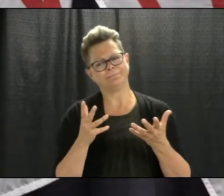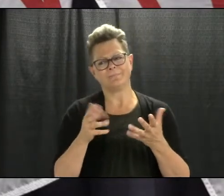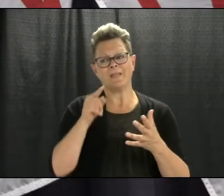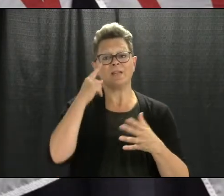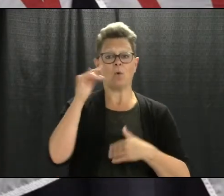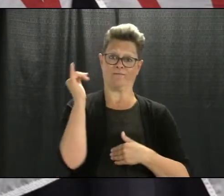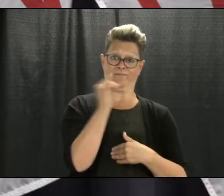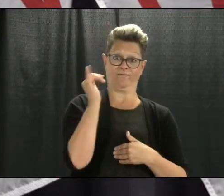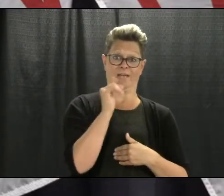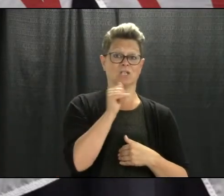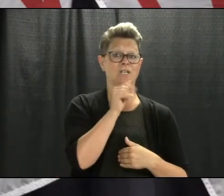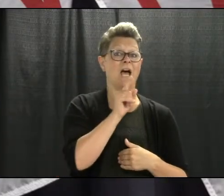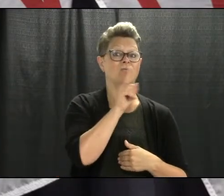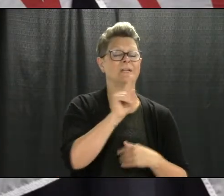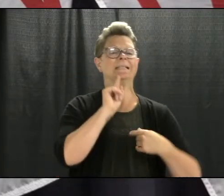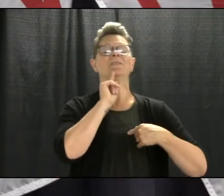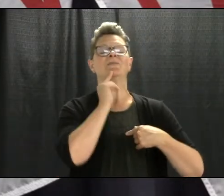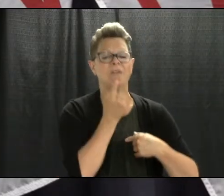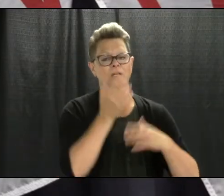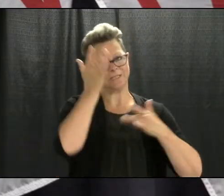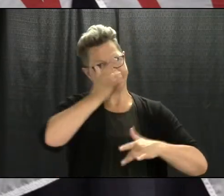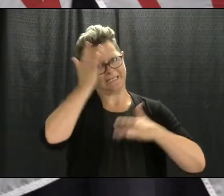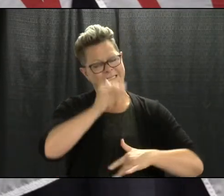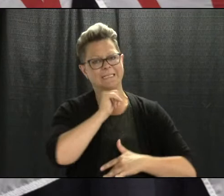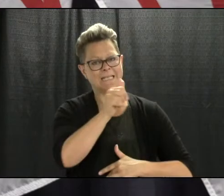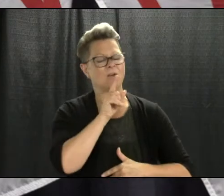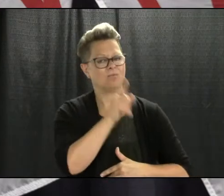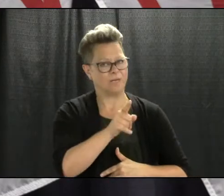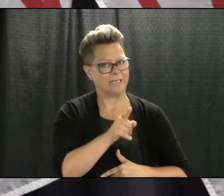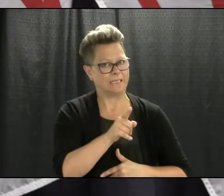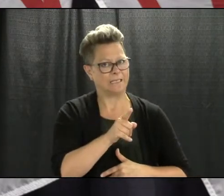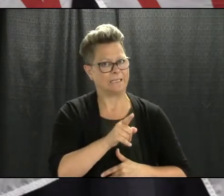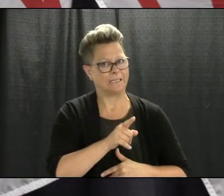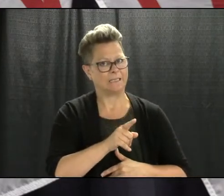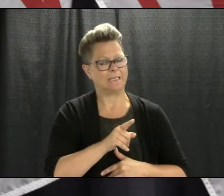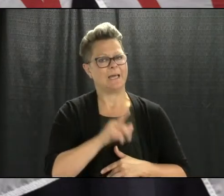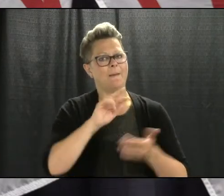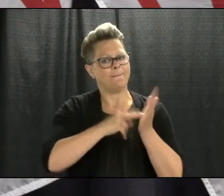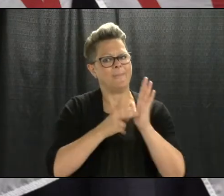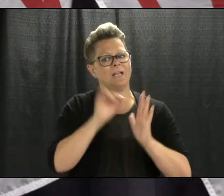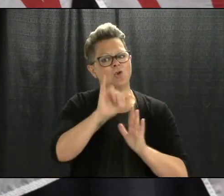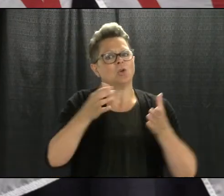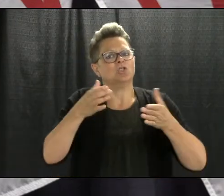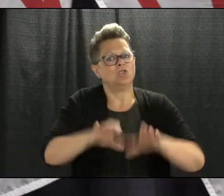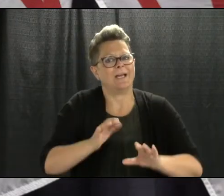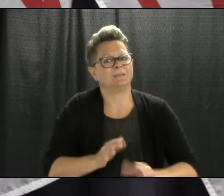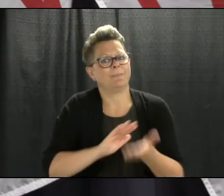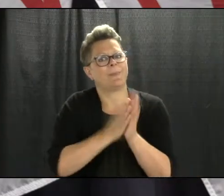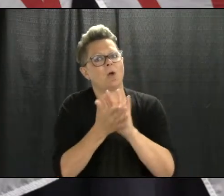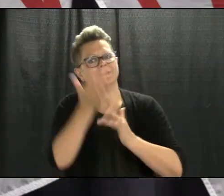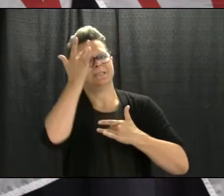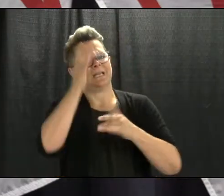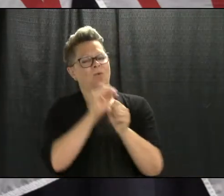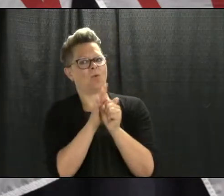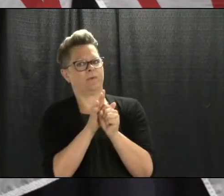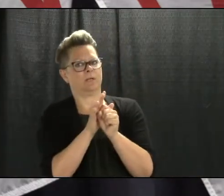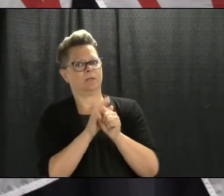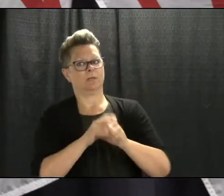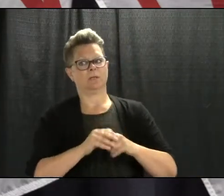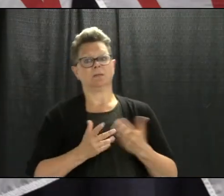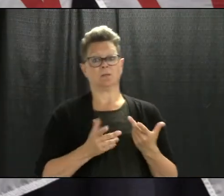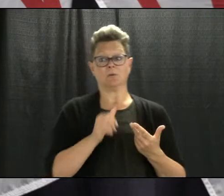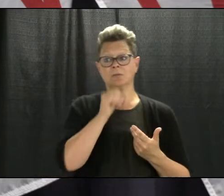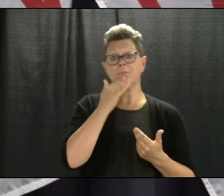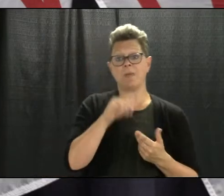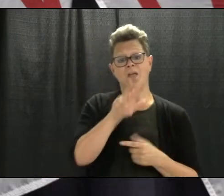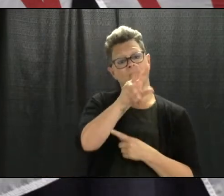for infection, not severe outcomes, right? That's for your chance to get reinfected. Yeah. Within a period afterwards, and it's pretty good at first. So it's